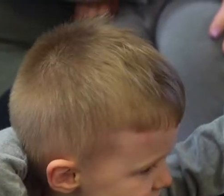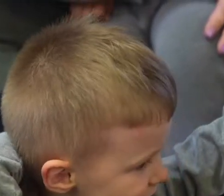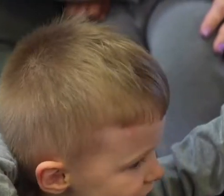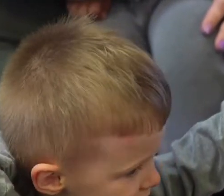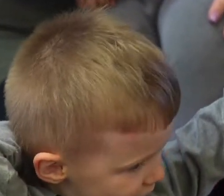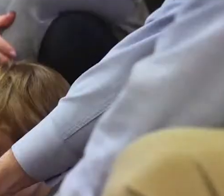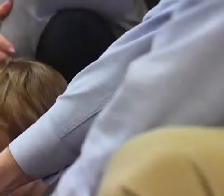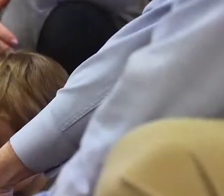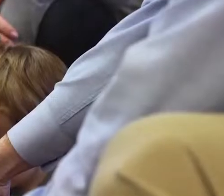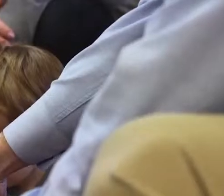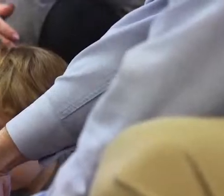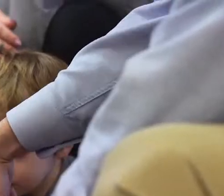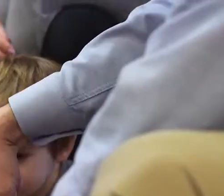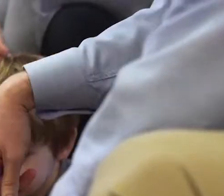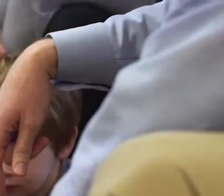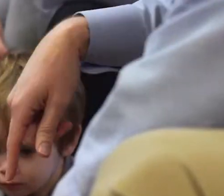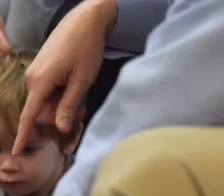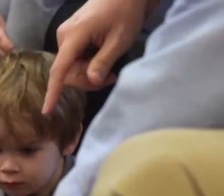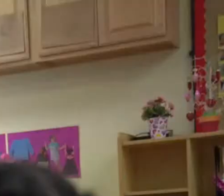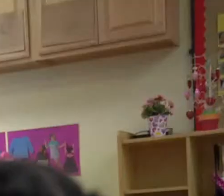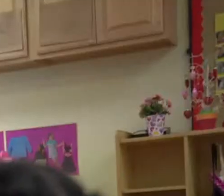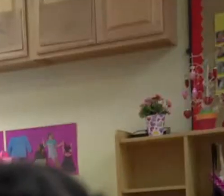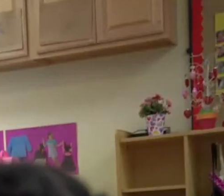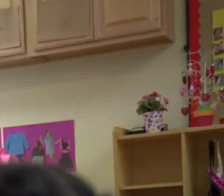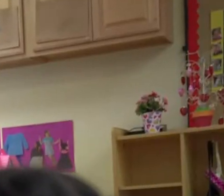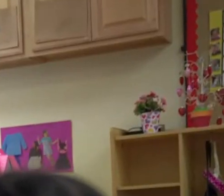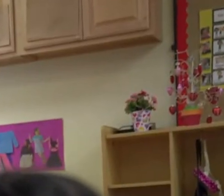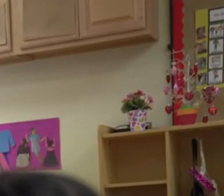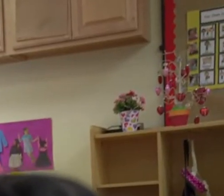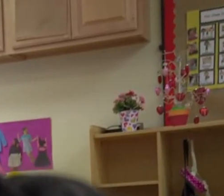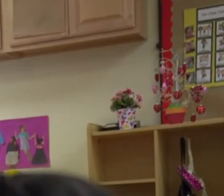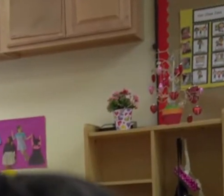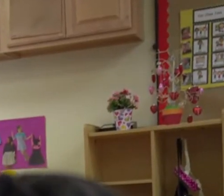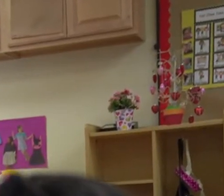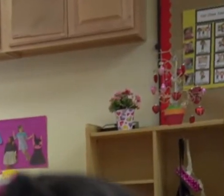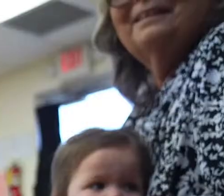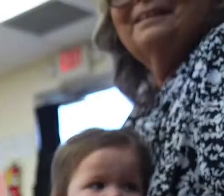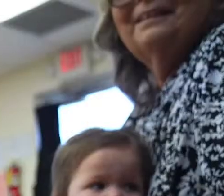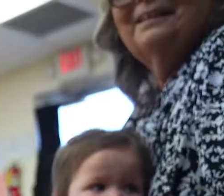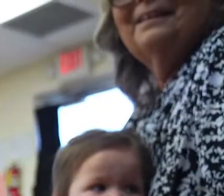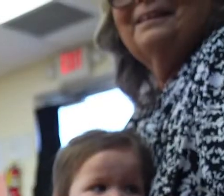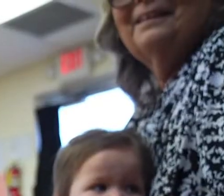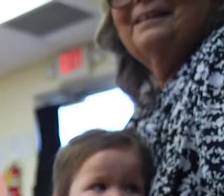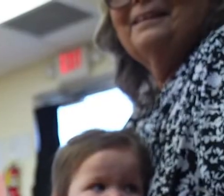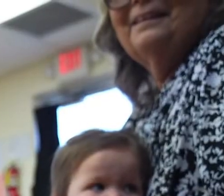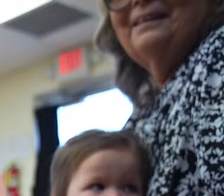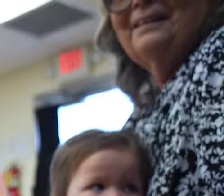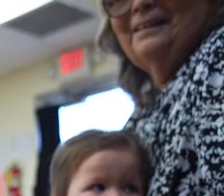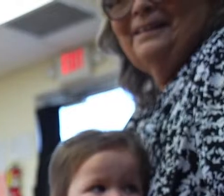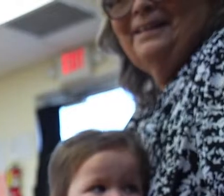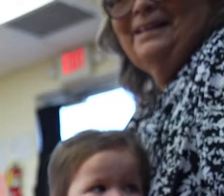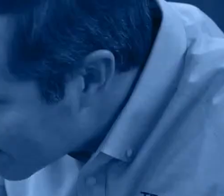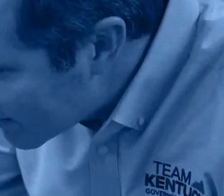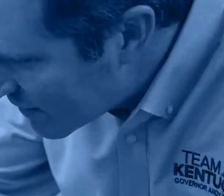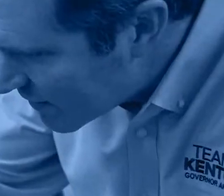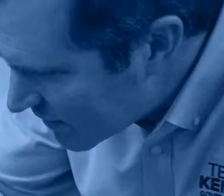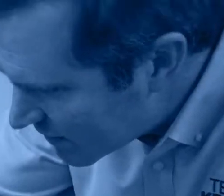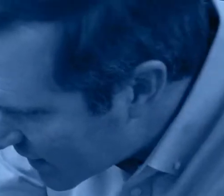a special group because each and every one of you is really special. You know that? You are. Every single